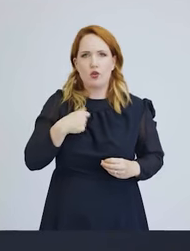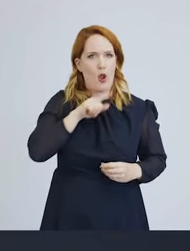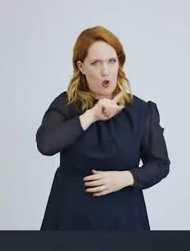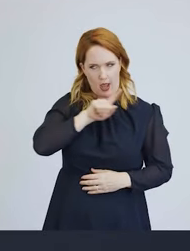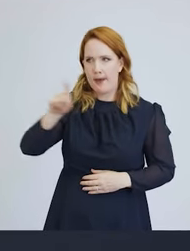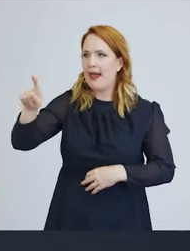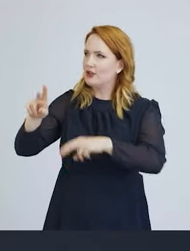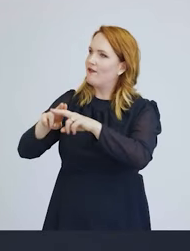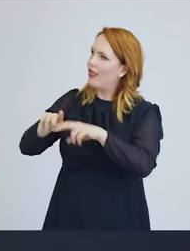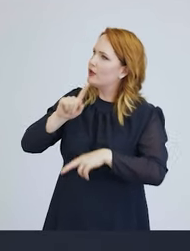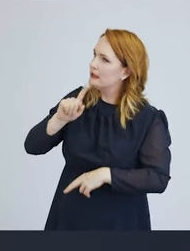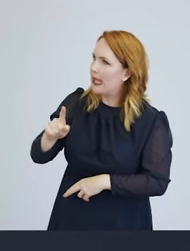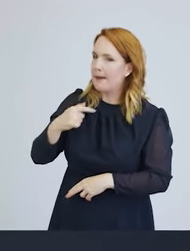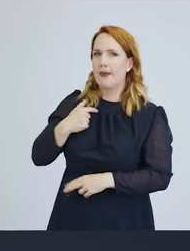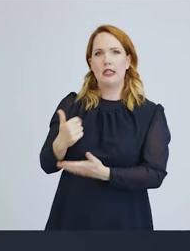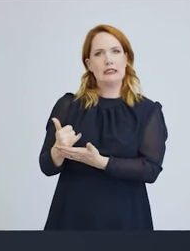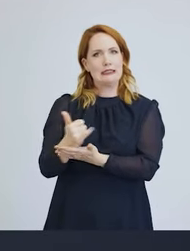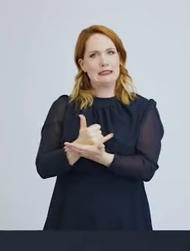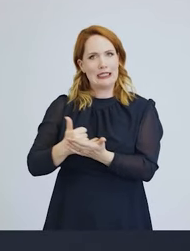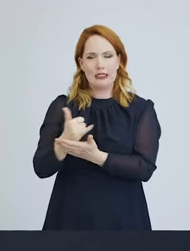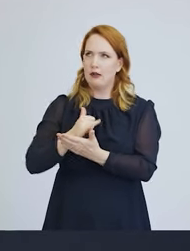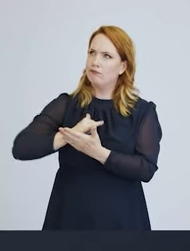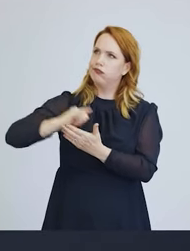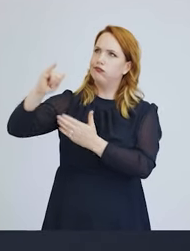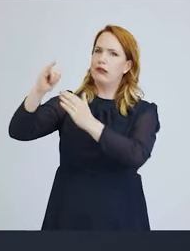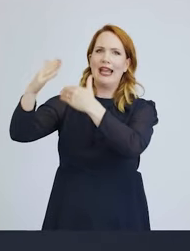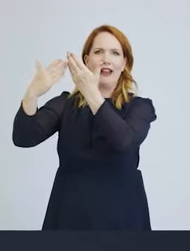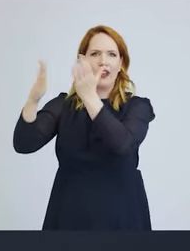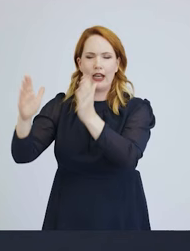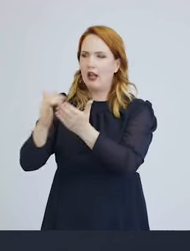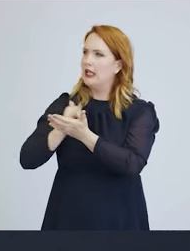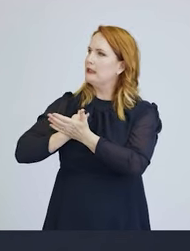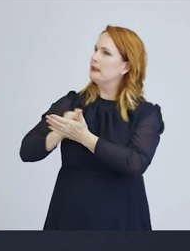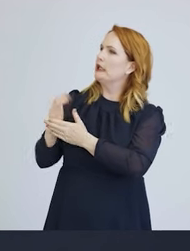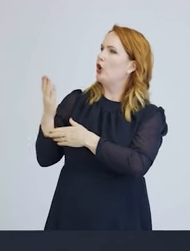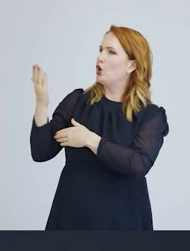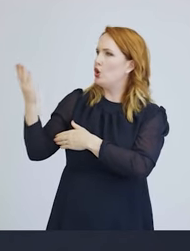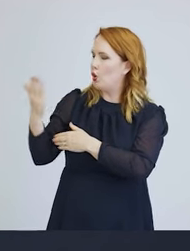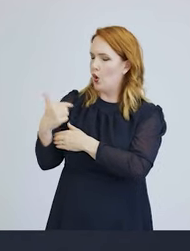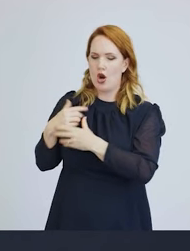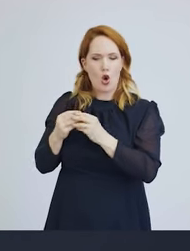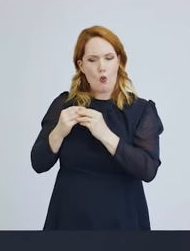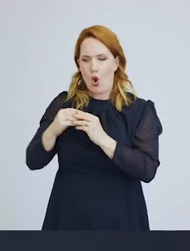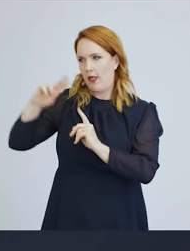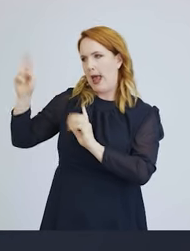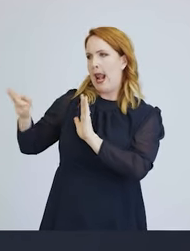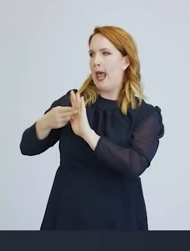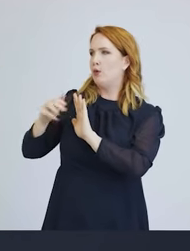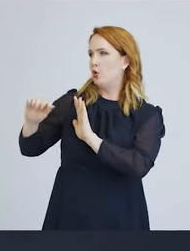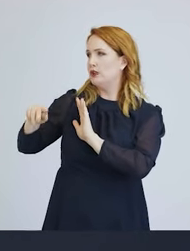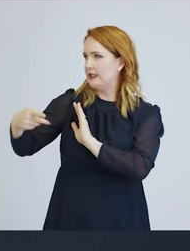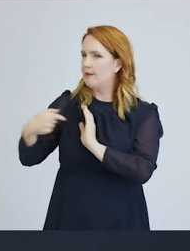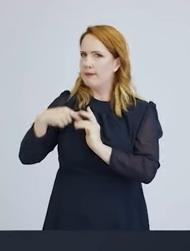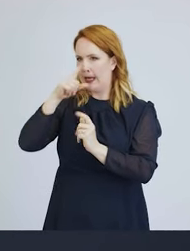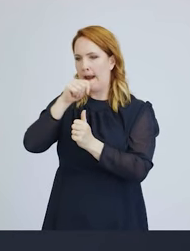will set out and go back to my father and say to him, Father, I have sinned against heaven and against you. I'm no longer worthy to